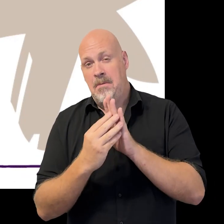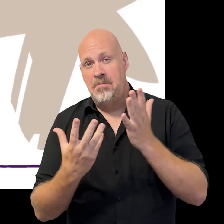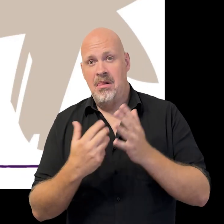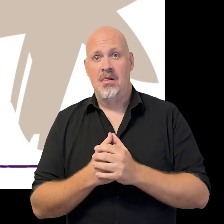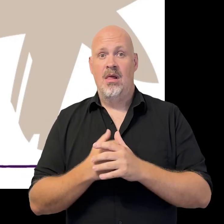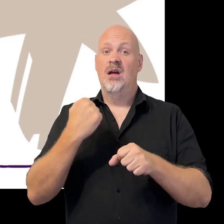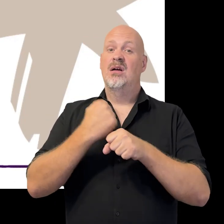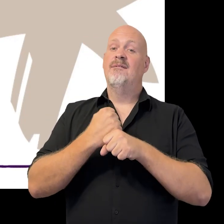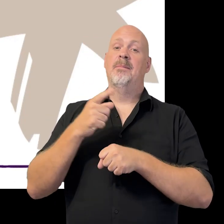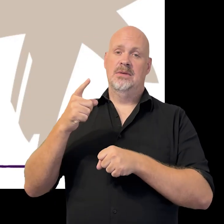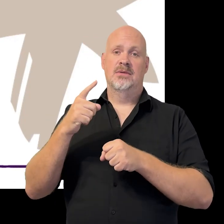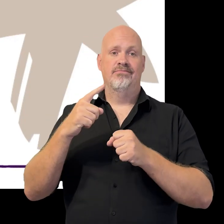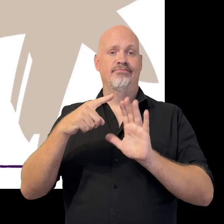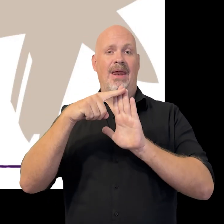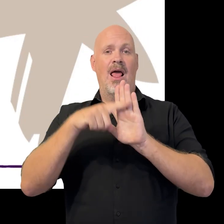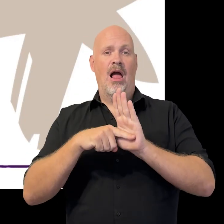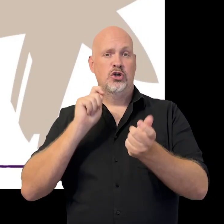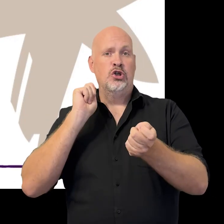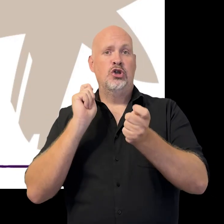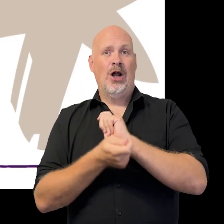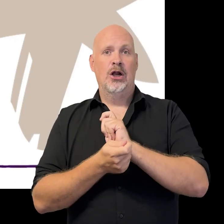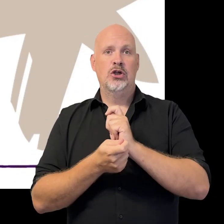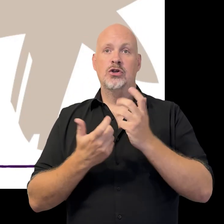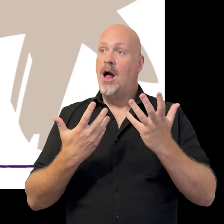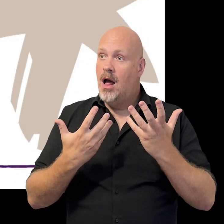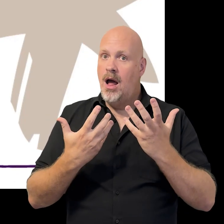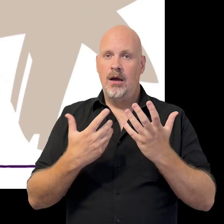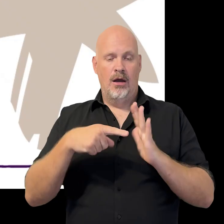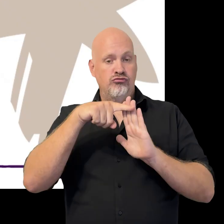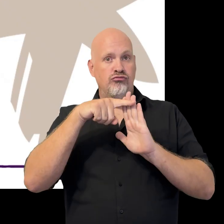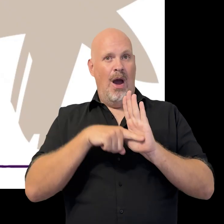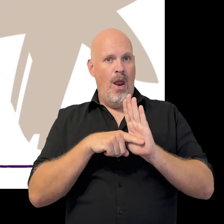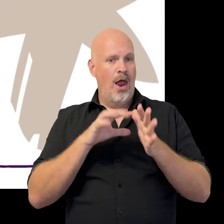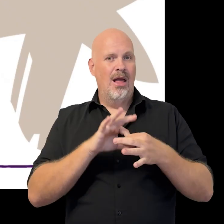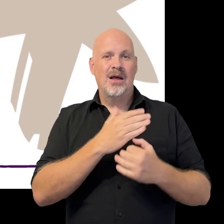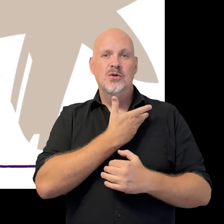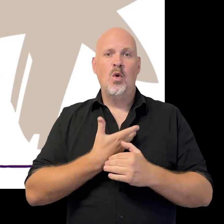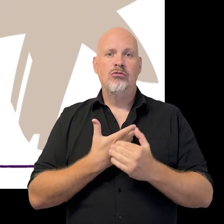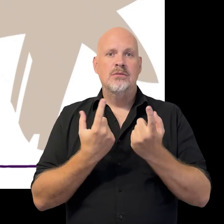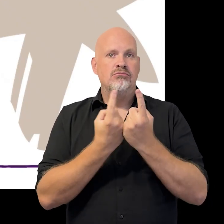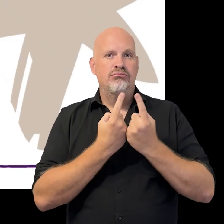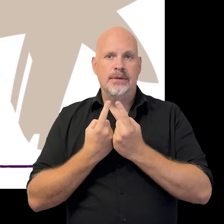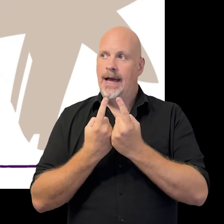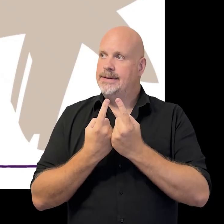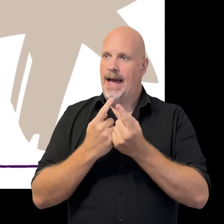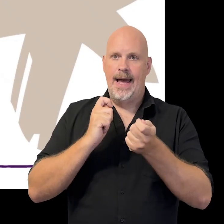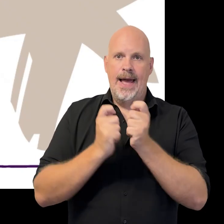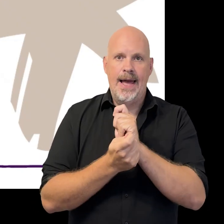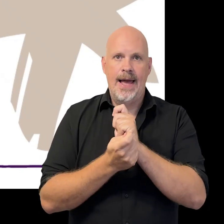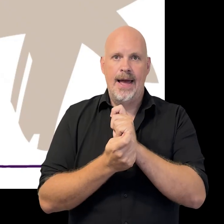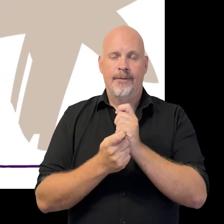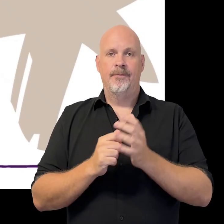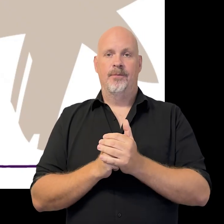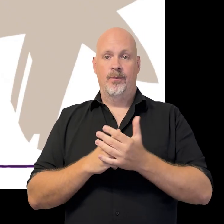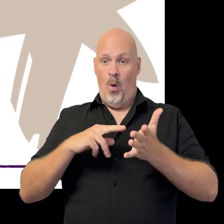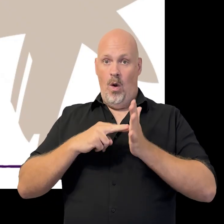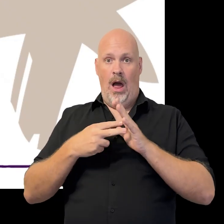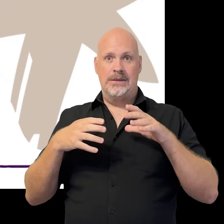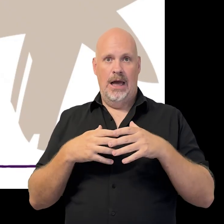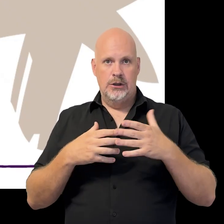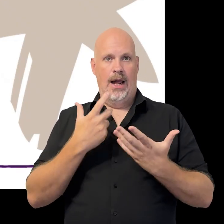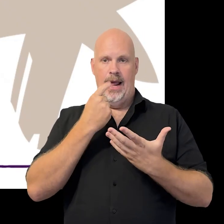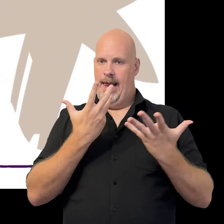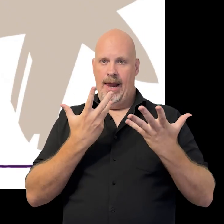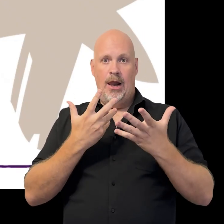And then in terms of thinking about your report and you completing the assessment, I just thought